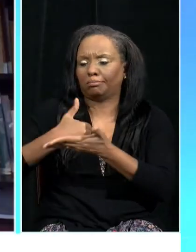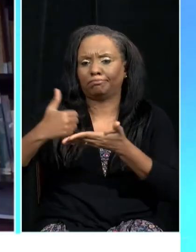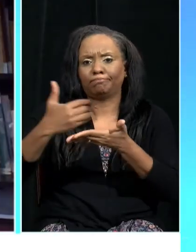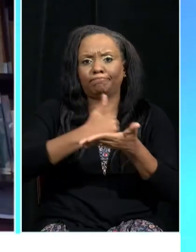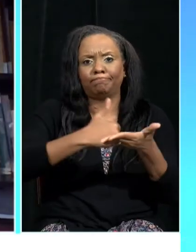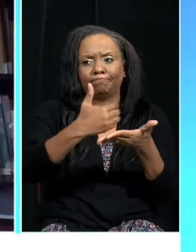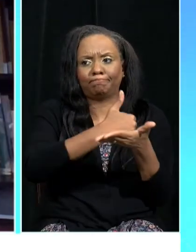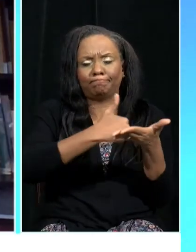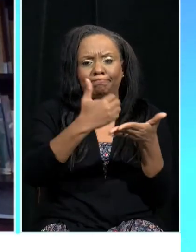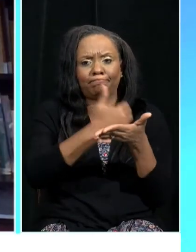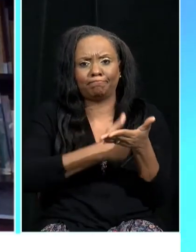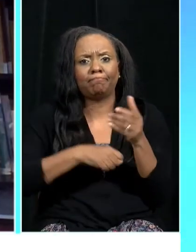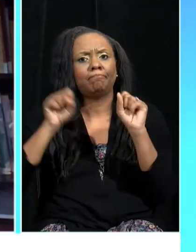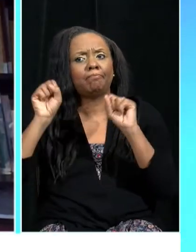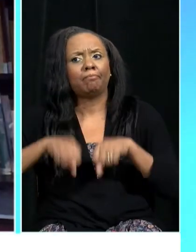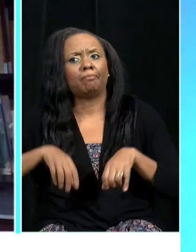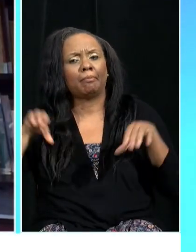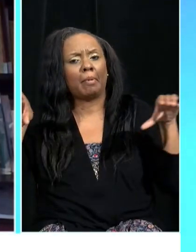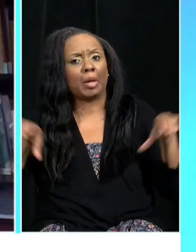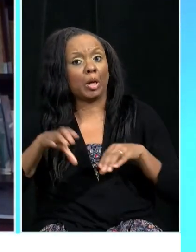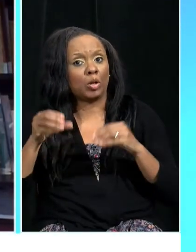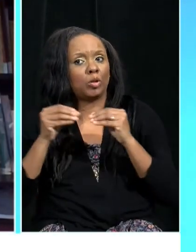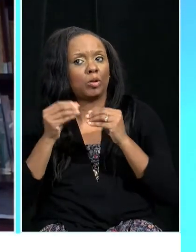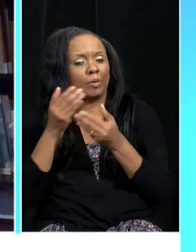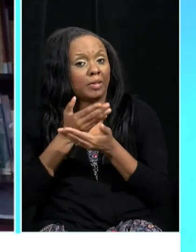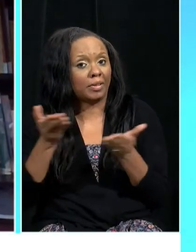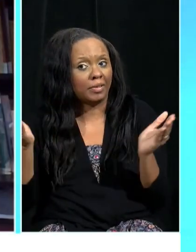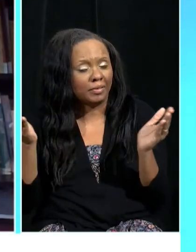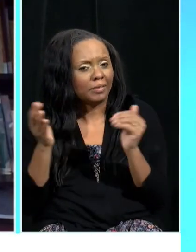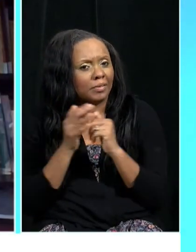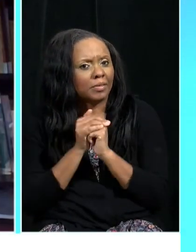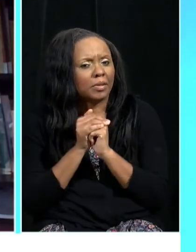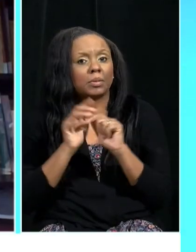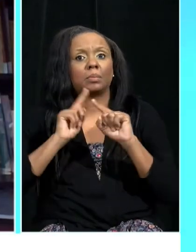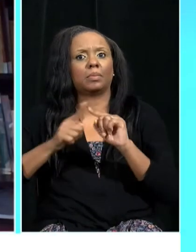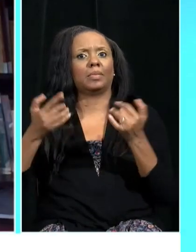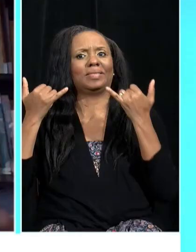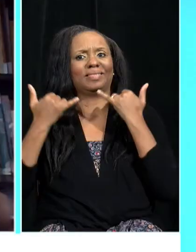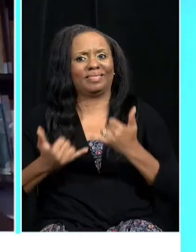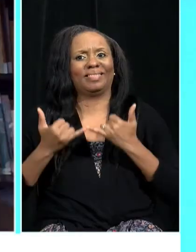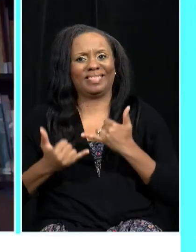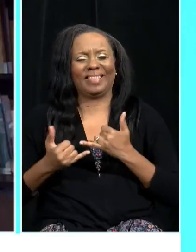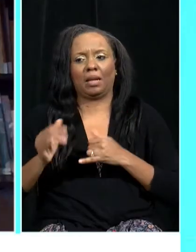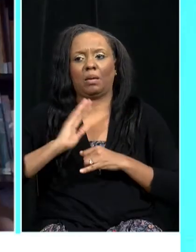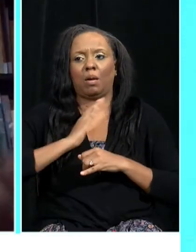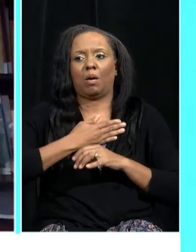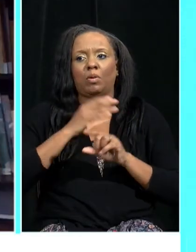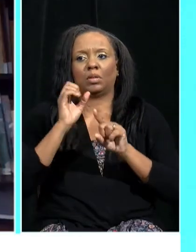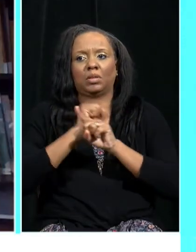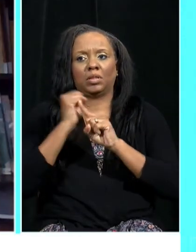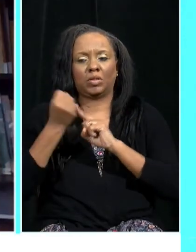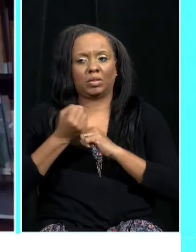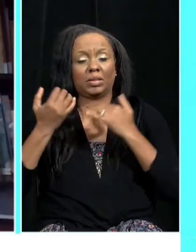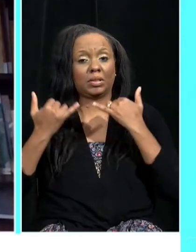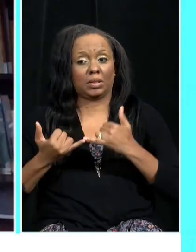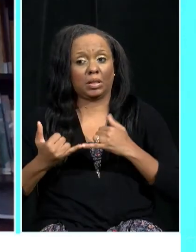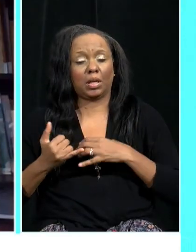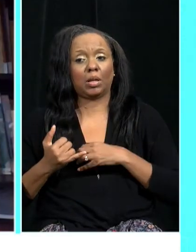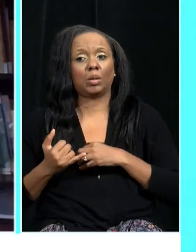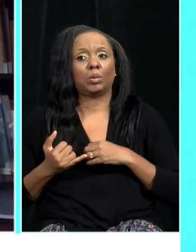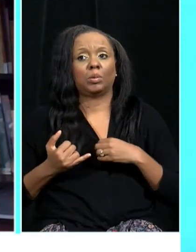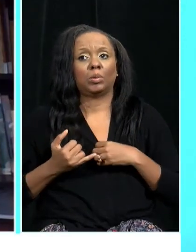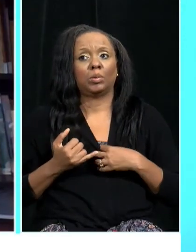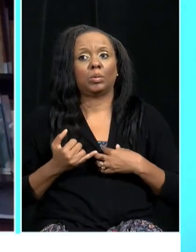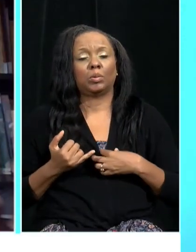can then do more things. But given where we are now and what we've committed ourselves